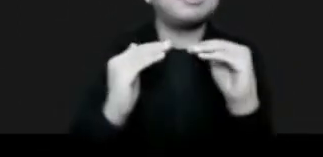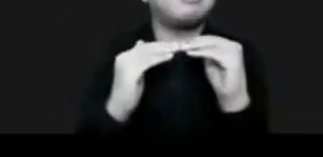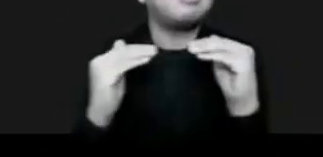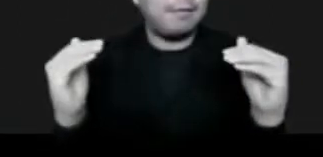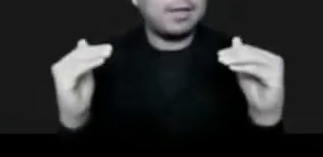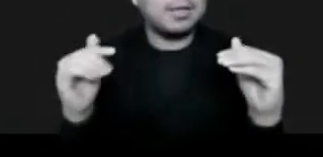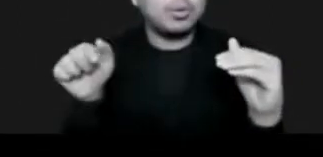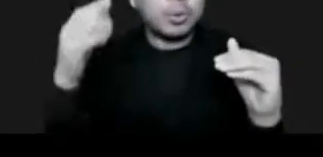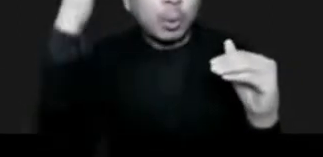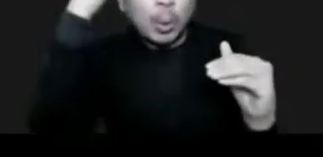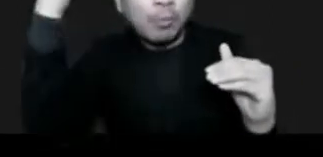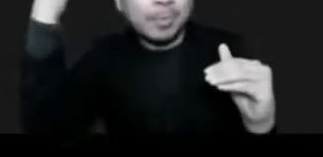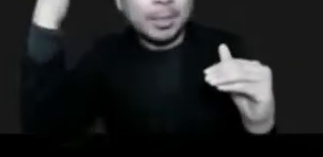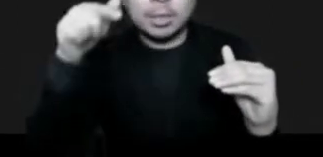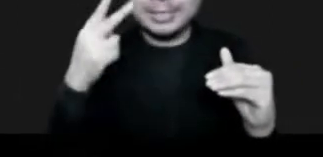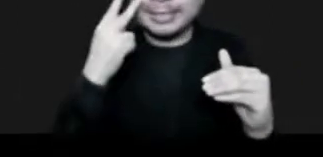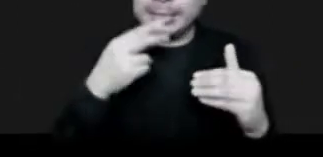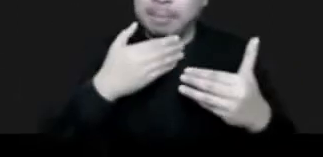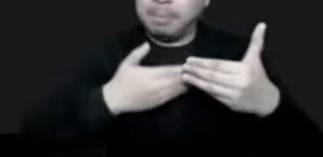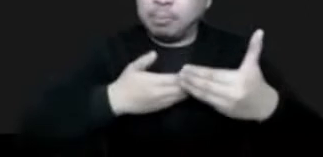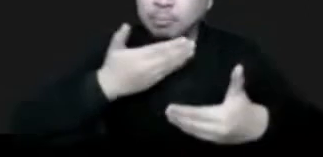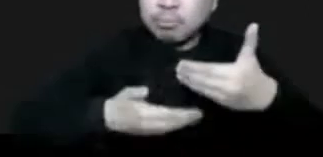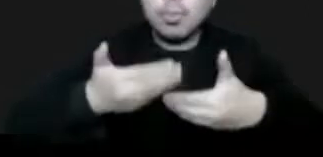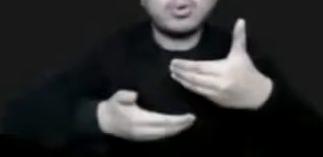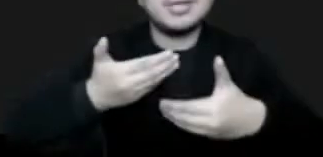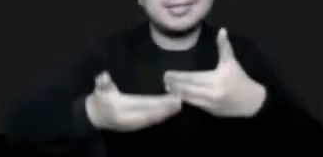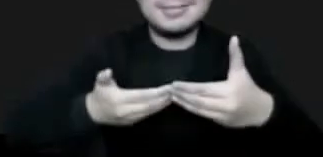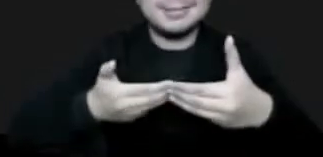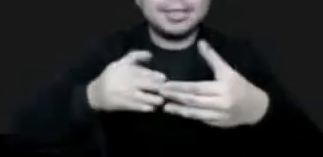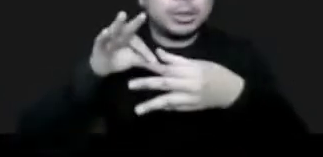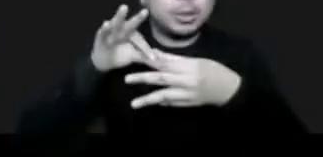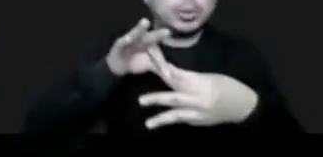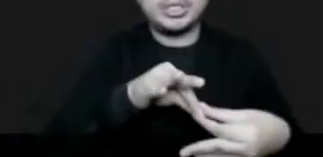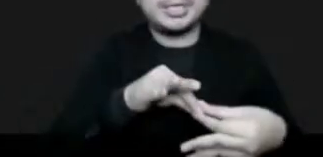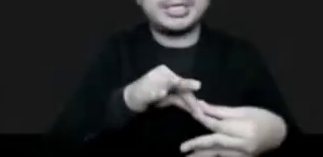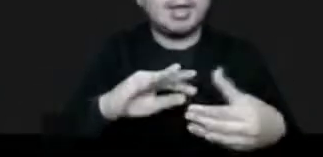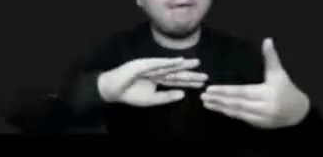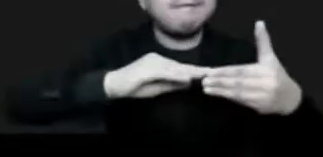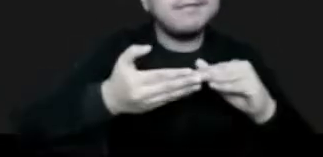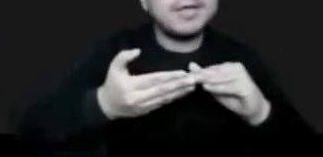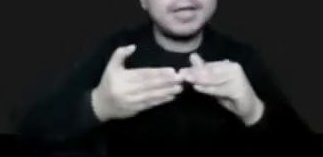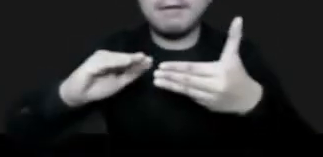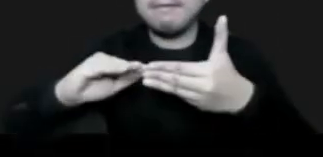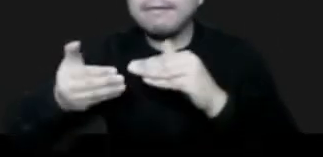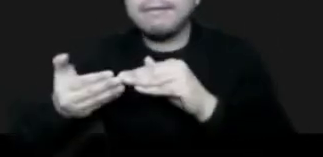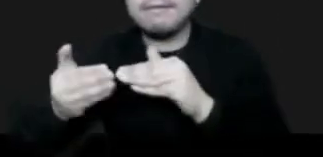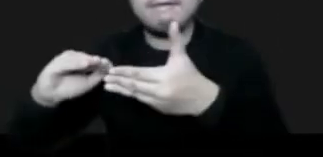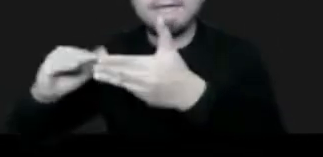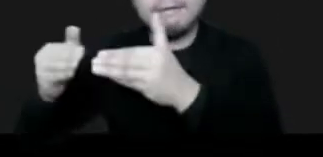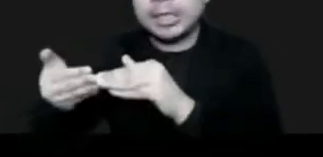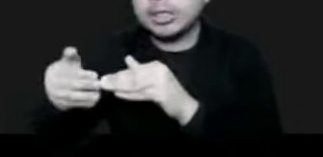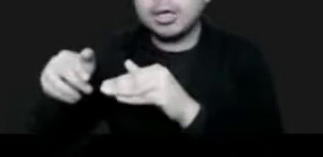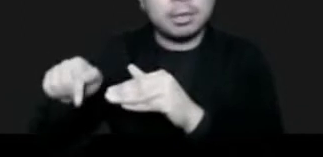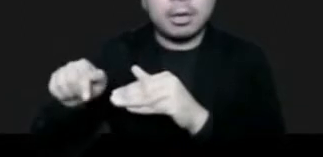down to the village level, where we have all the members or